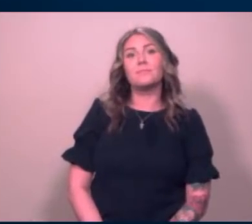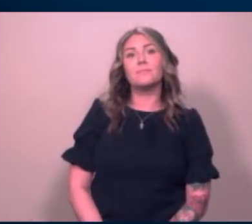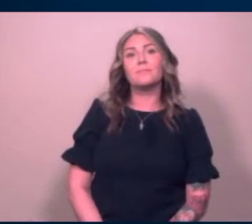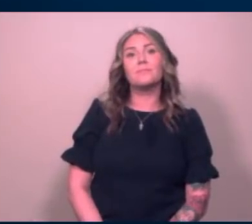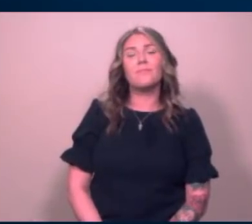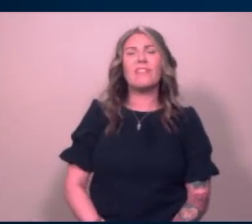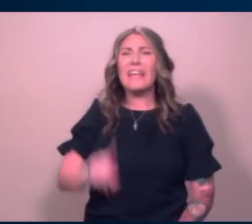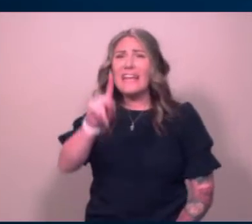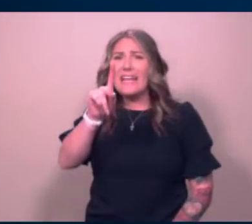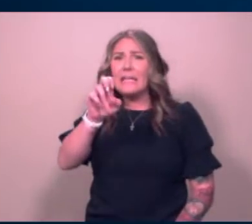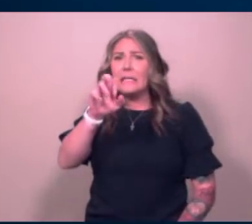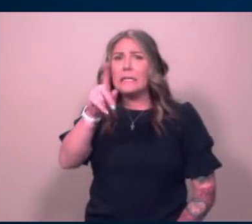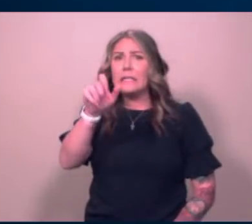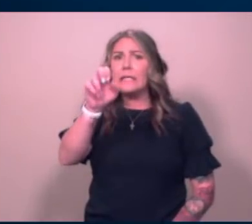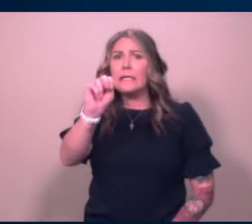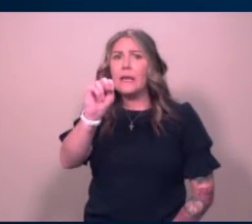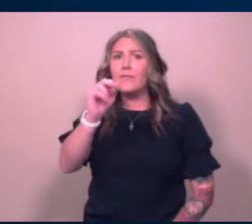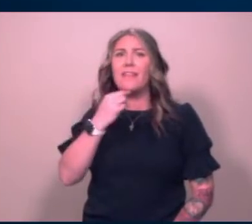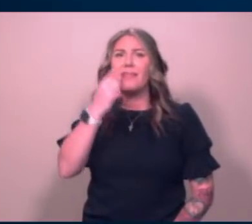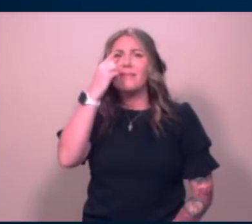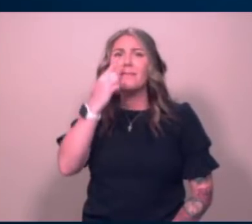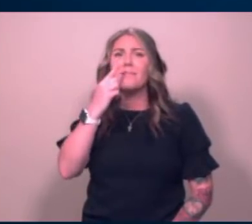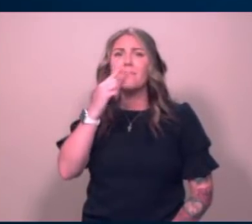Hey, Kevin, you might make sure you're unmuted.